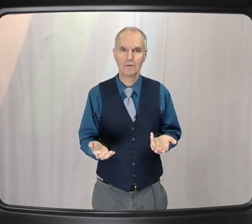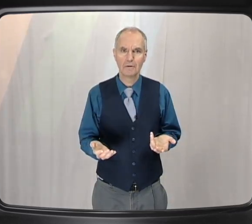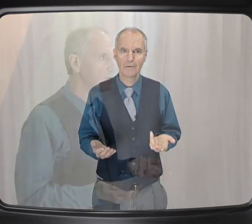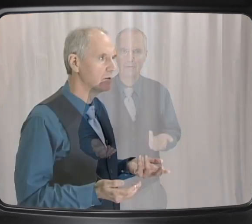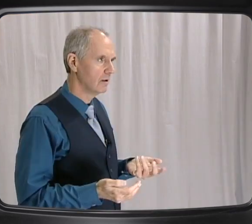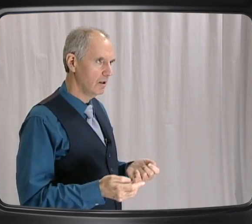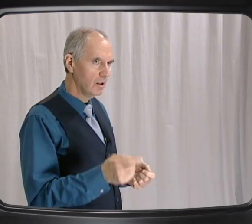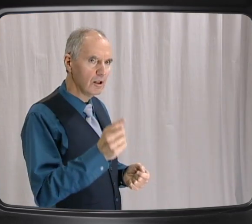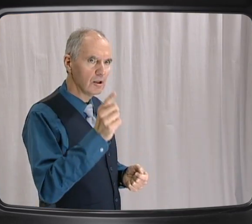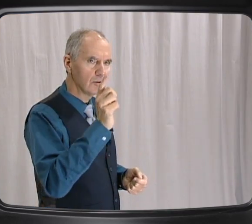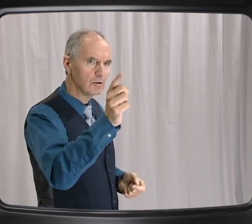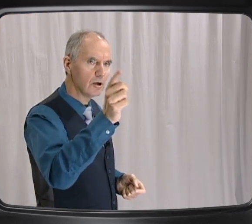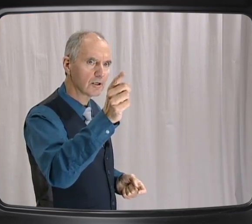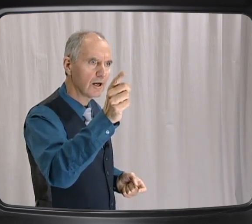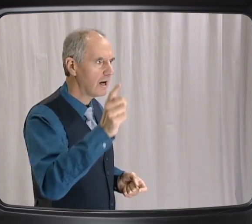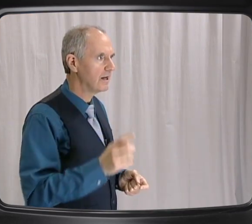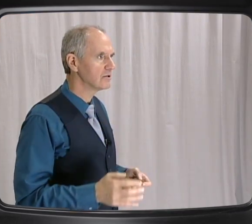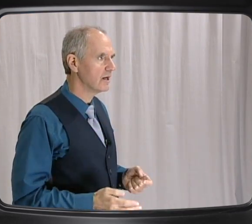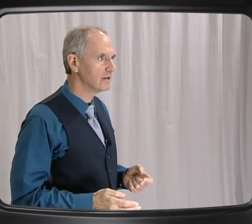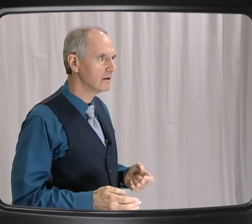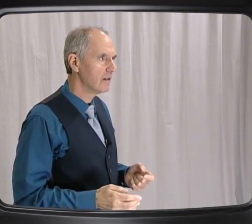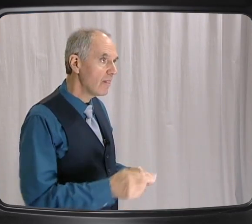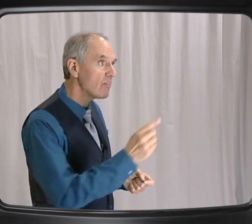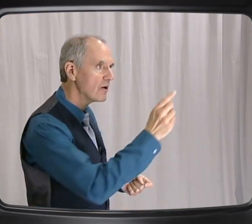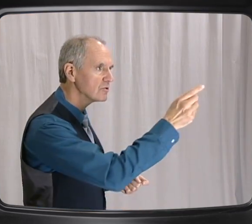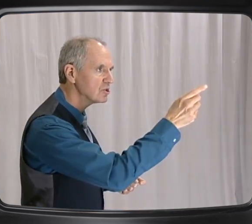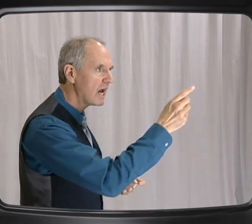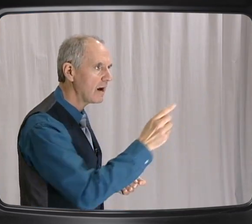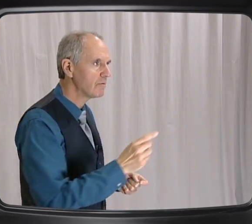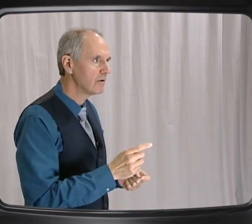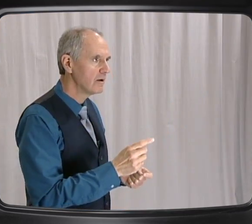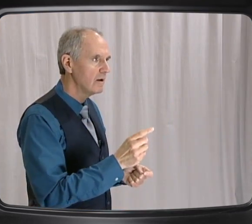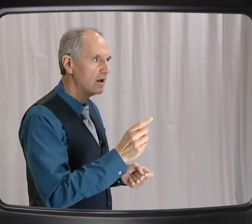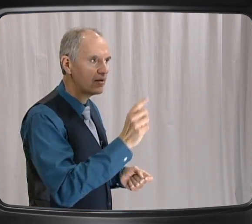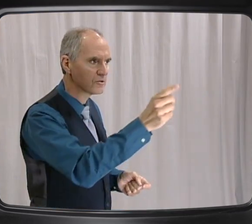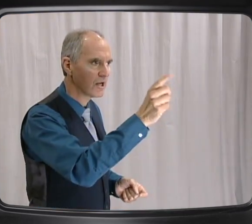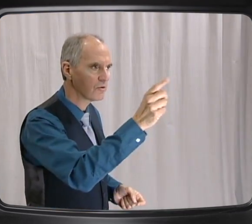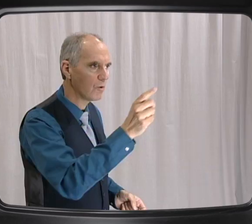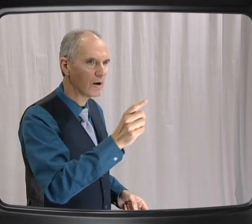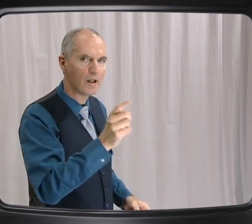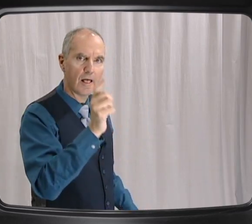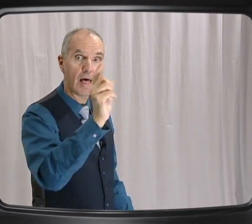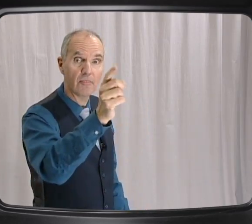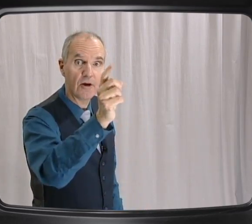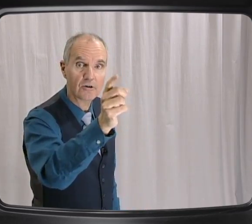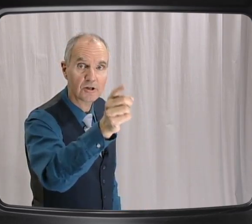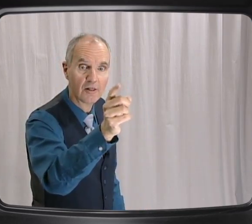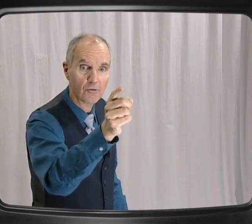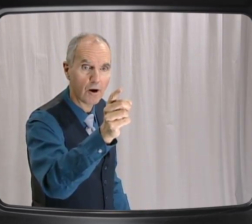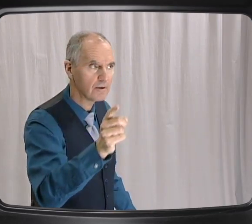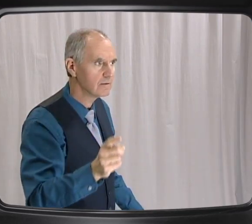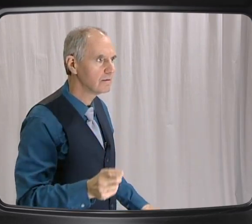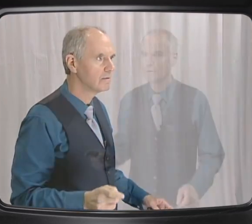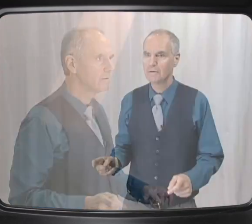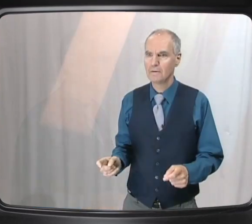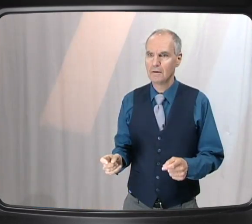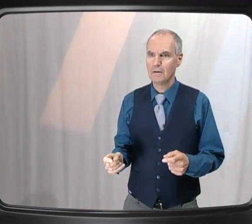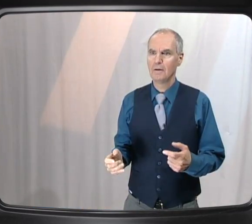about. "Look," I said, "there's a Jap, and there's another one, and there's another